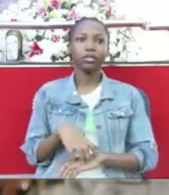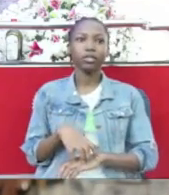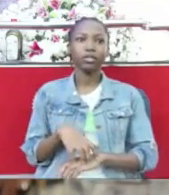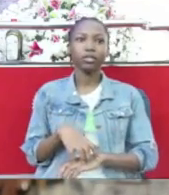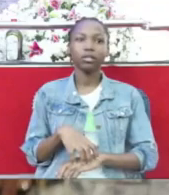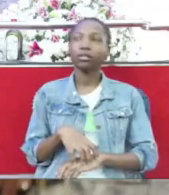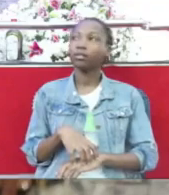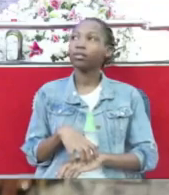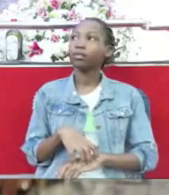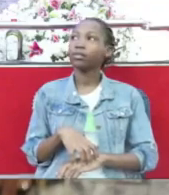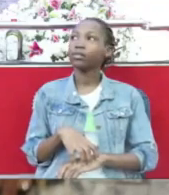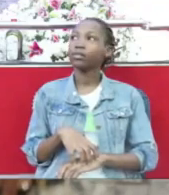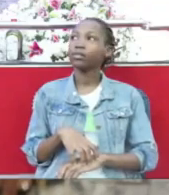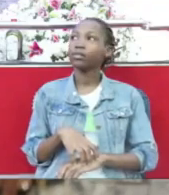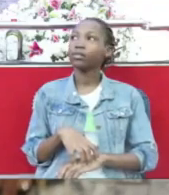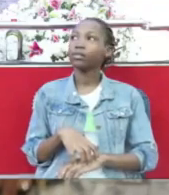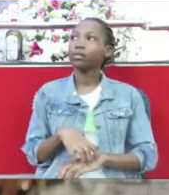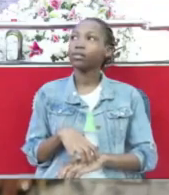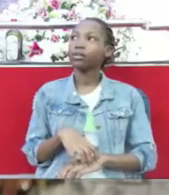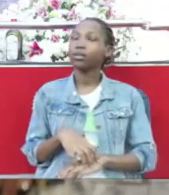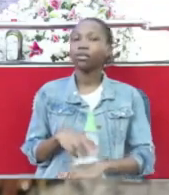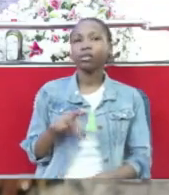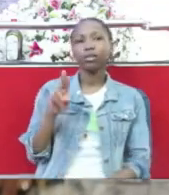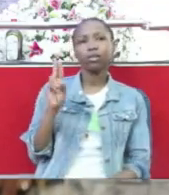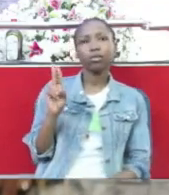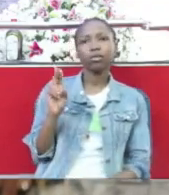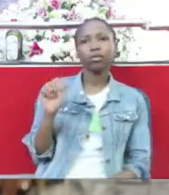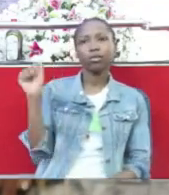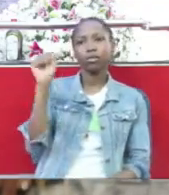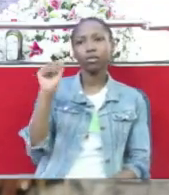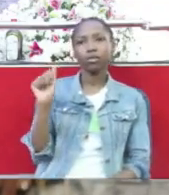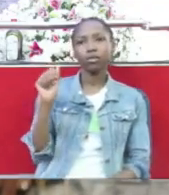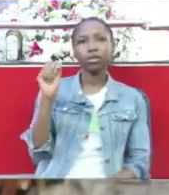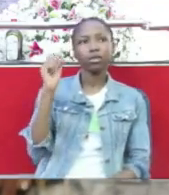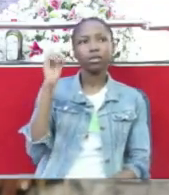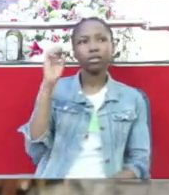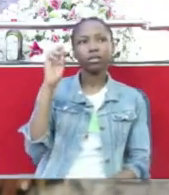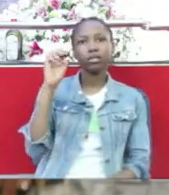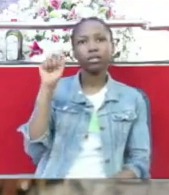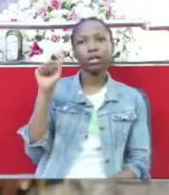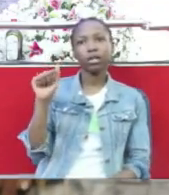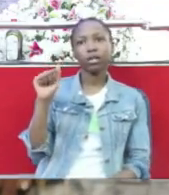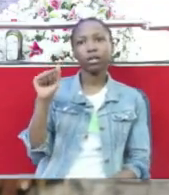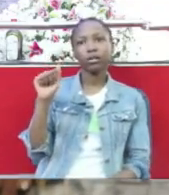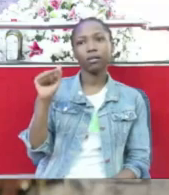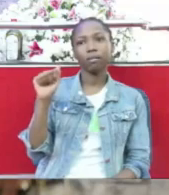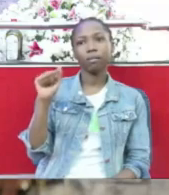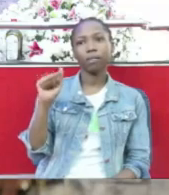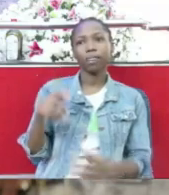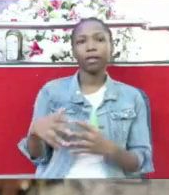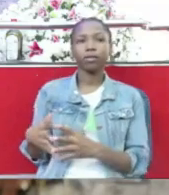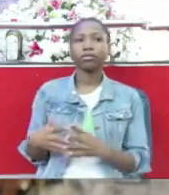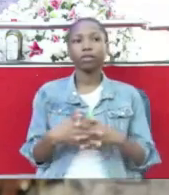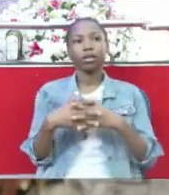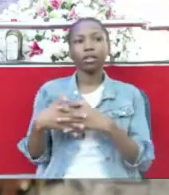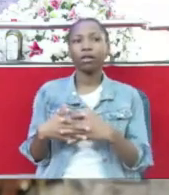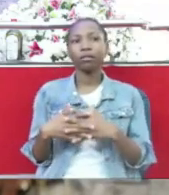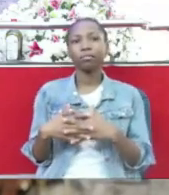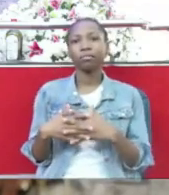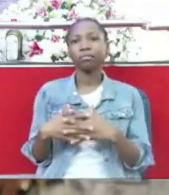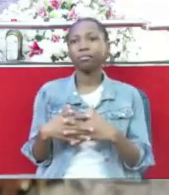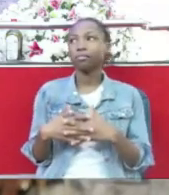was during the USA, also dominated that state for a while, United States of America, and then Africa is now.